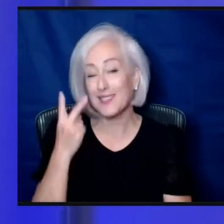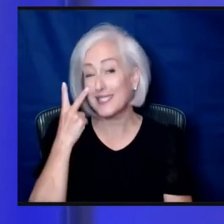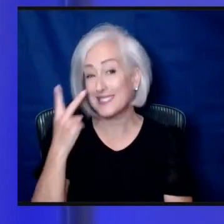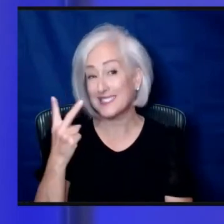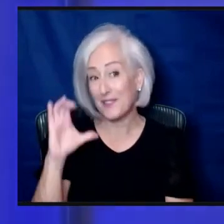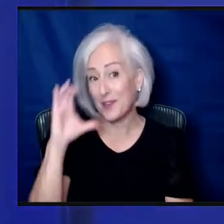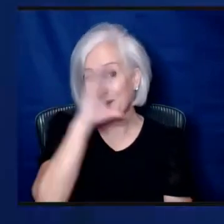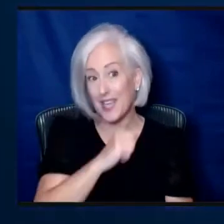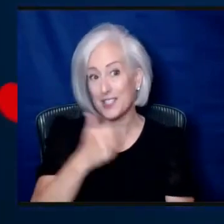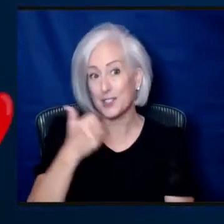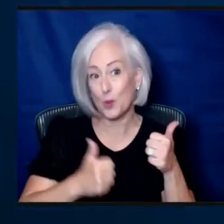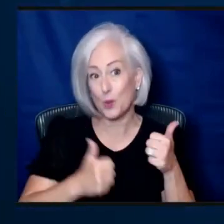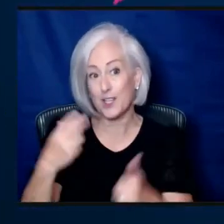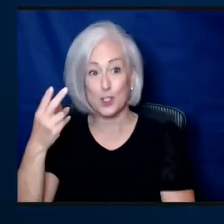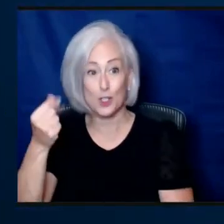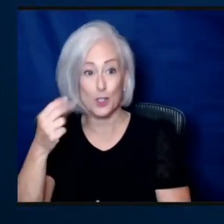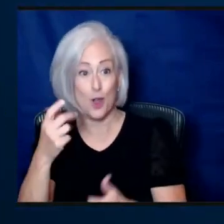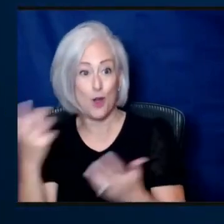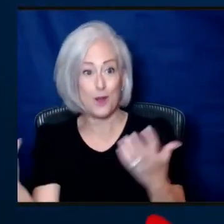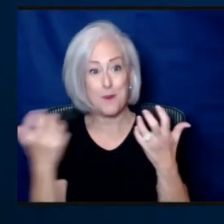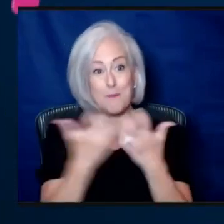to who. Take a look.